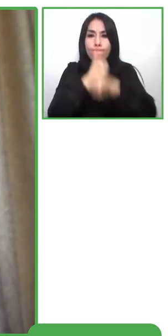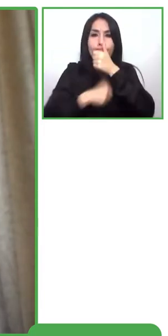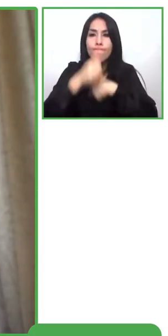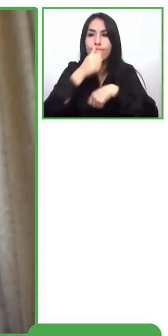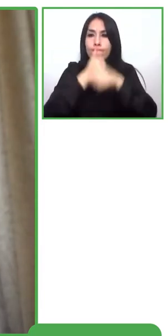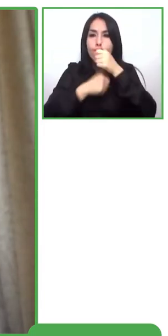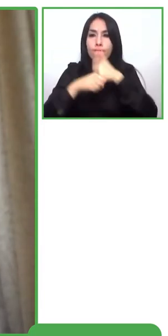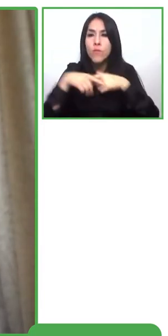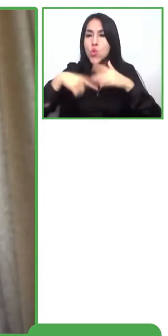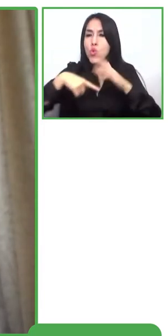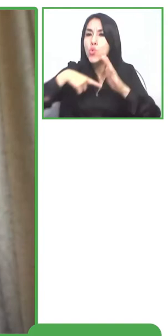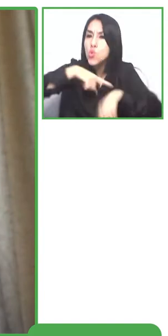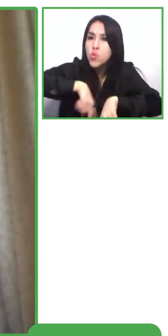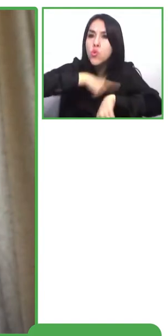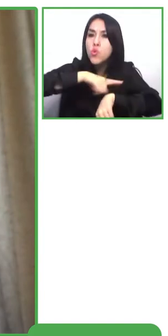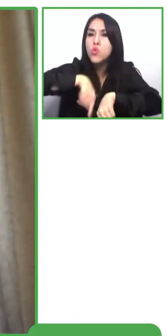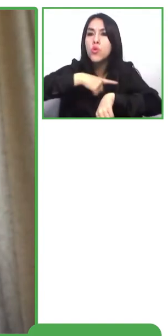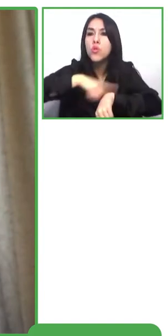lacks